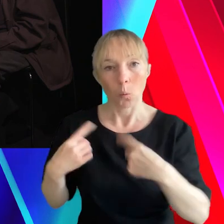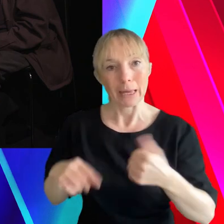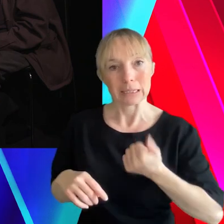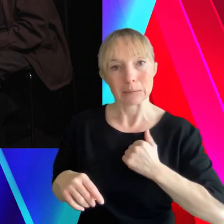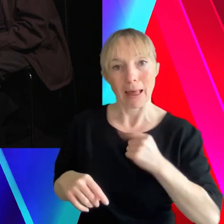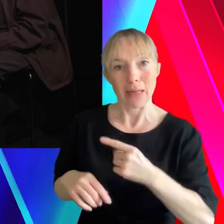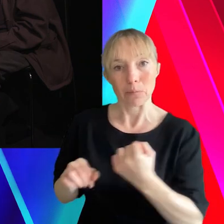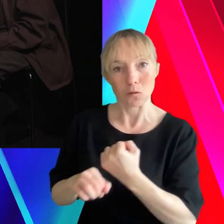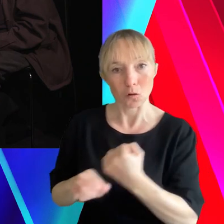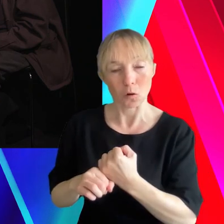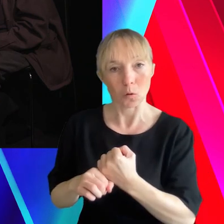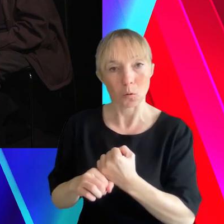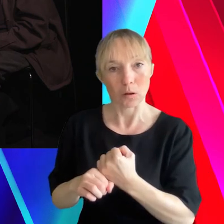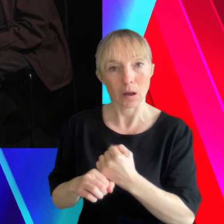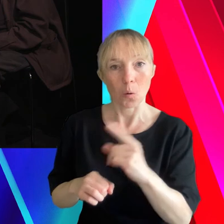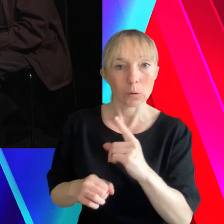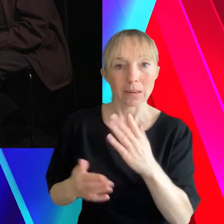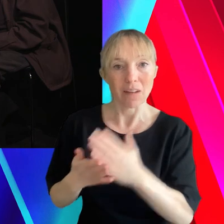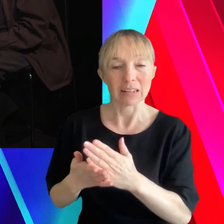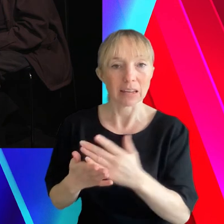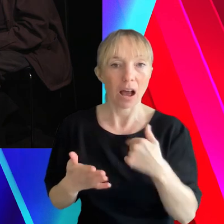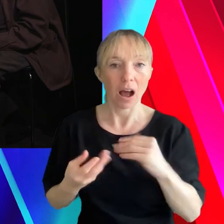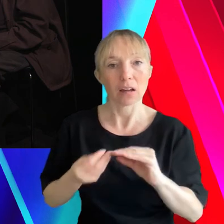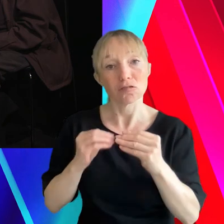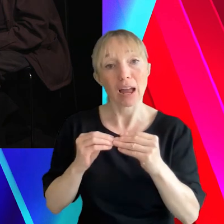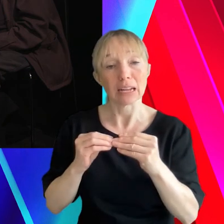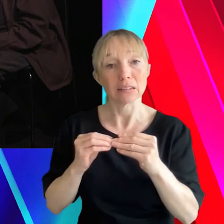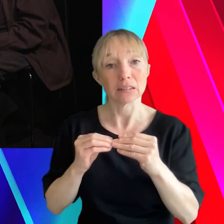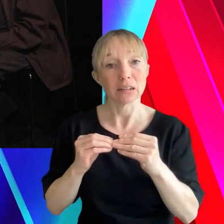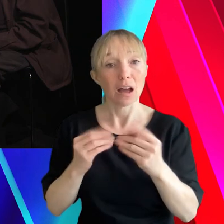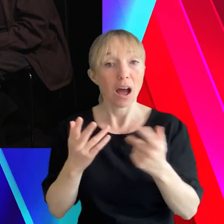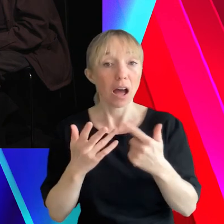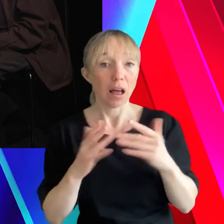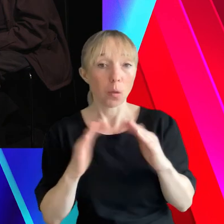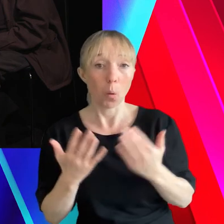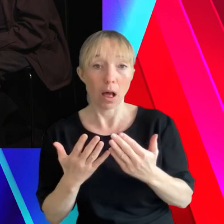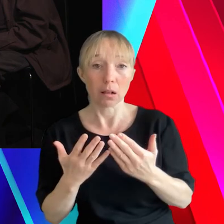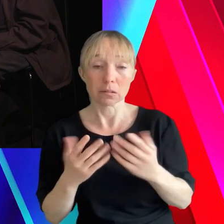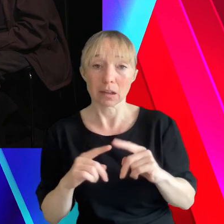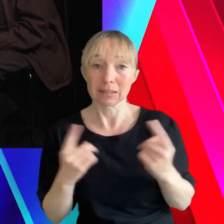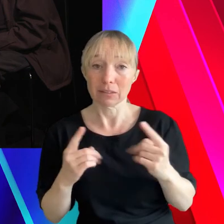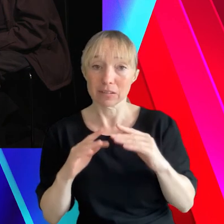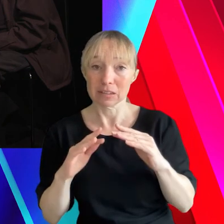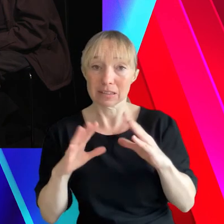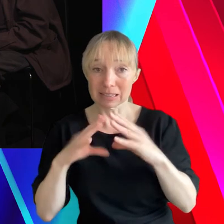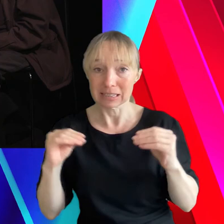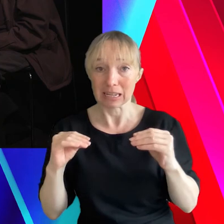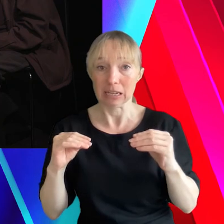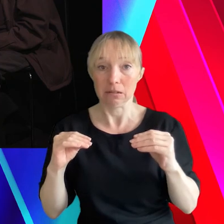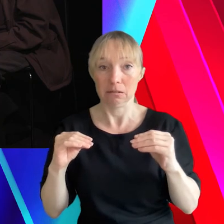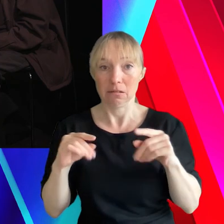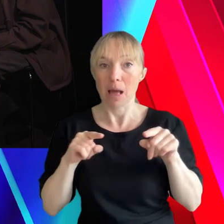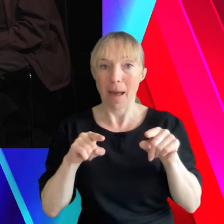expected to do in that scene, what's the reality of the scene. I create a parallel world, a parallel scene behind the camera, and I